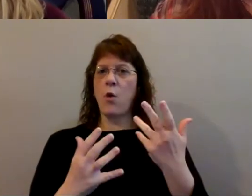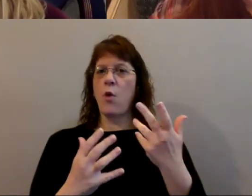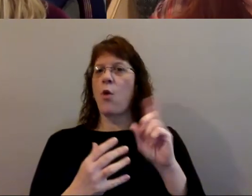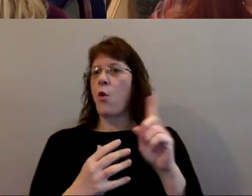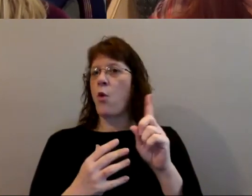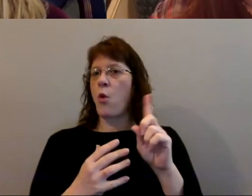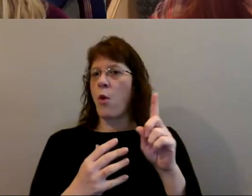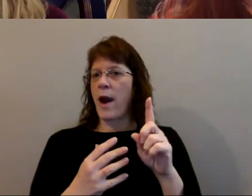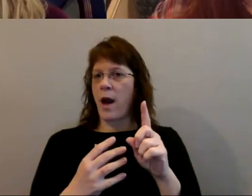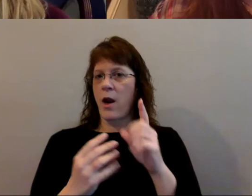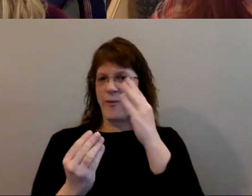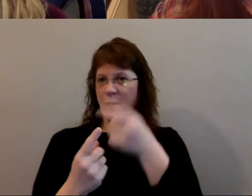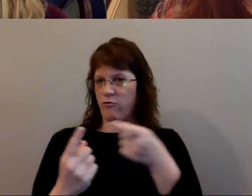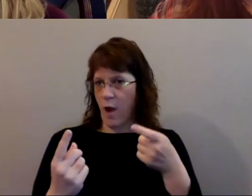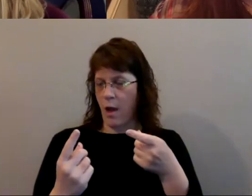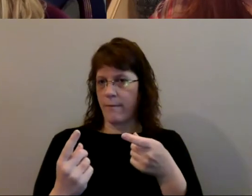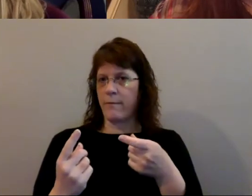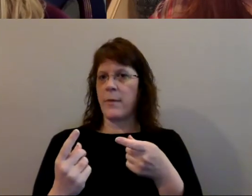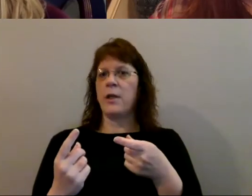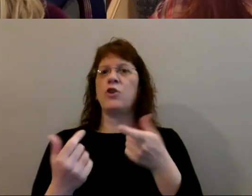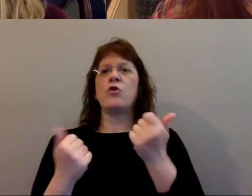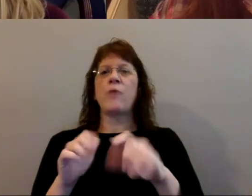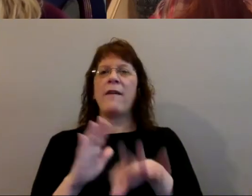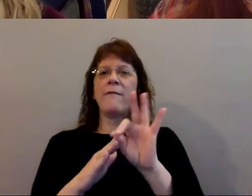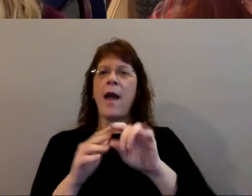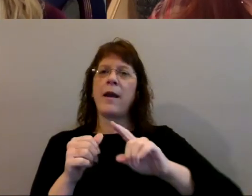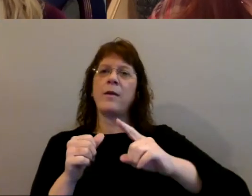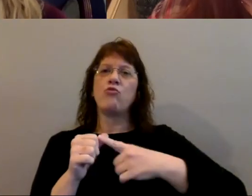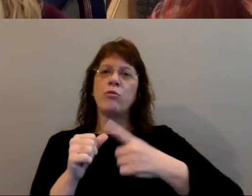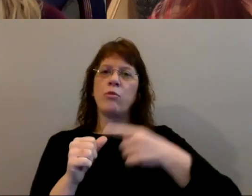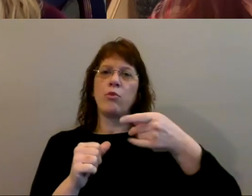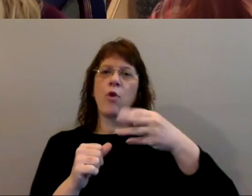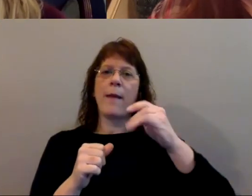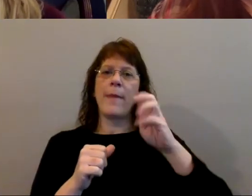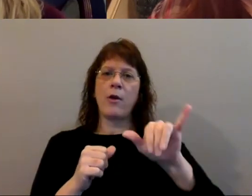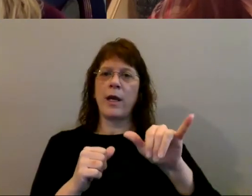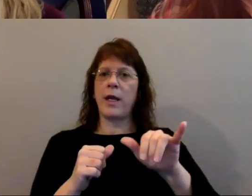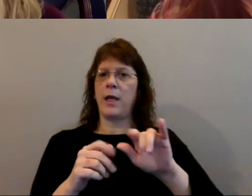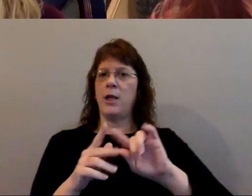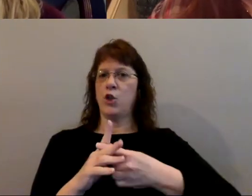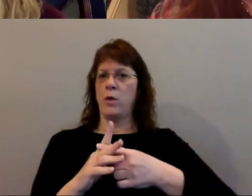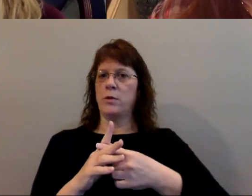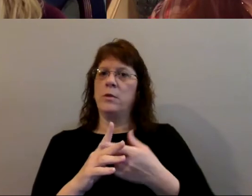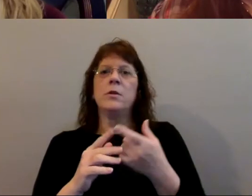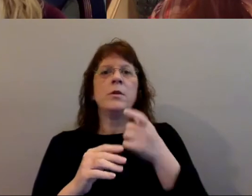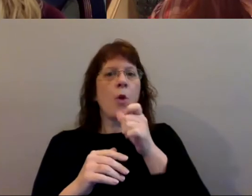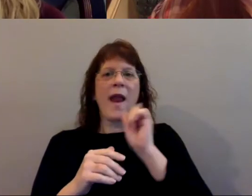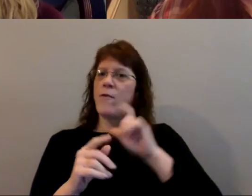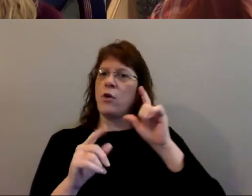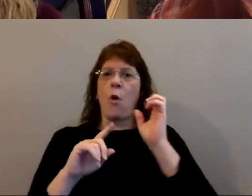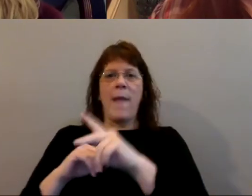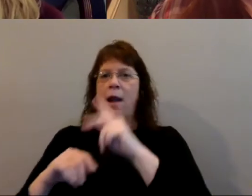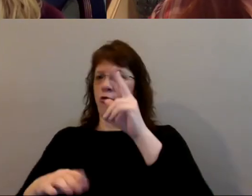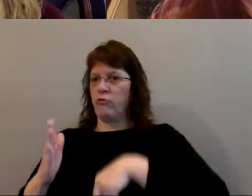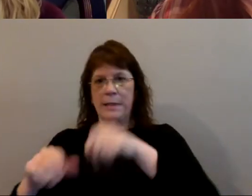reading and try and find primary sources. So like you don't necessarily have to go back and read scientific articles. That's a pain if you're not